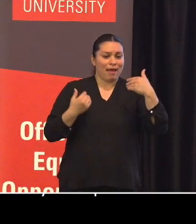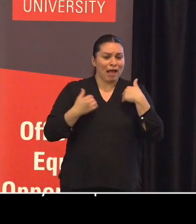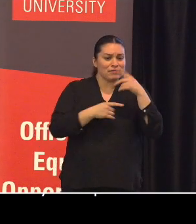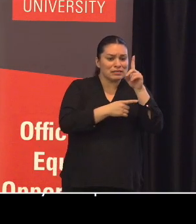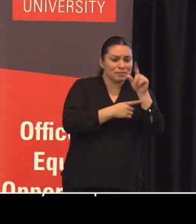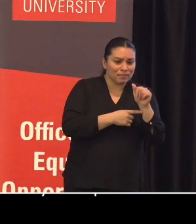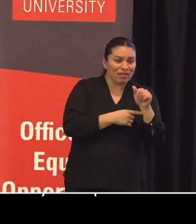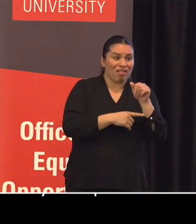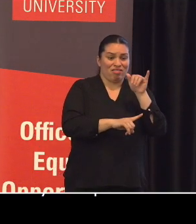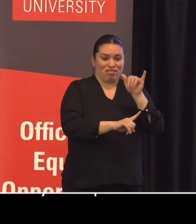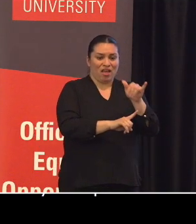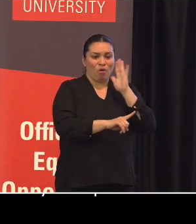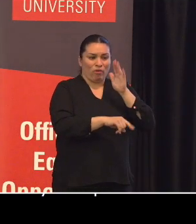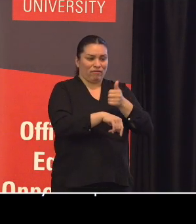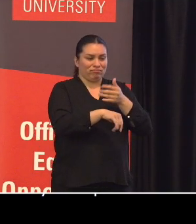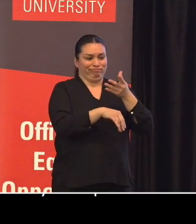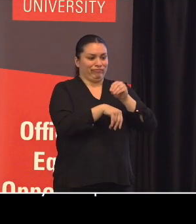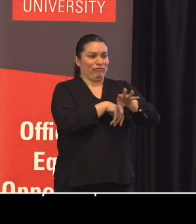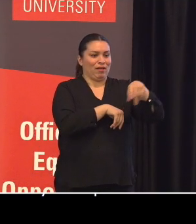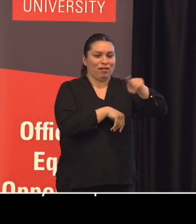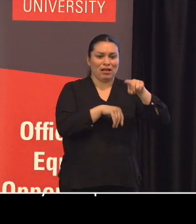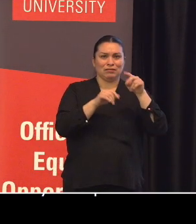easy to do, right? We just double check.